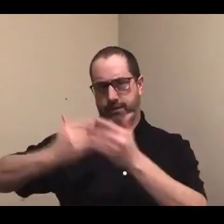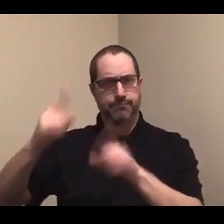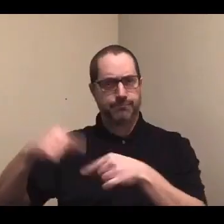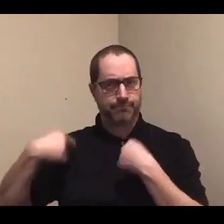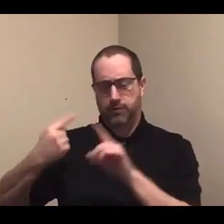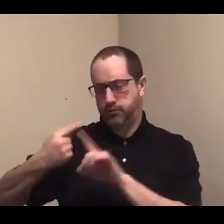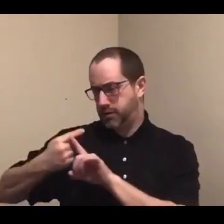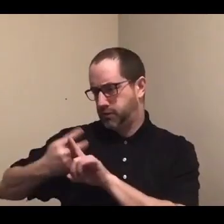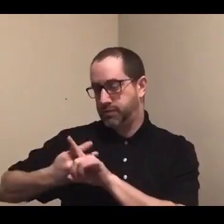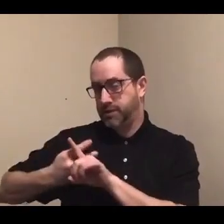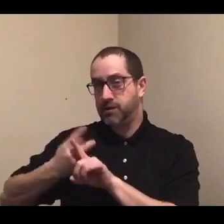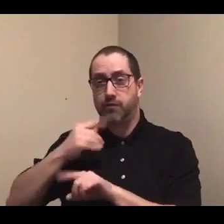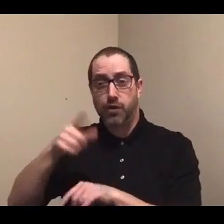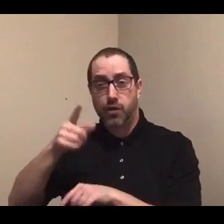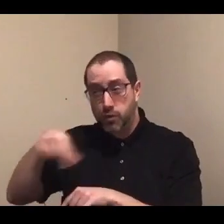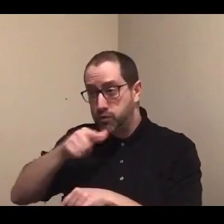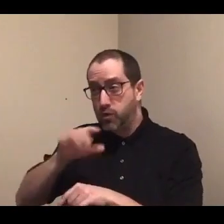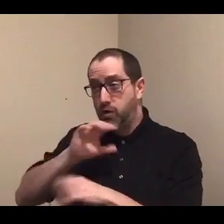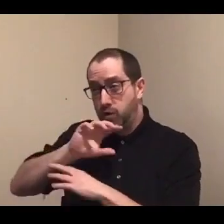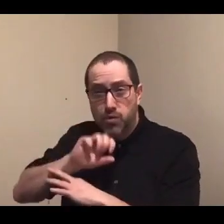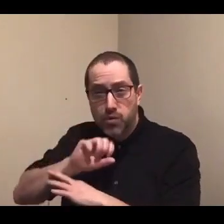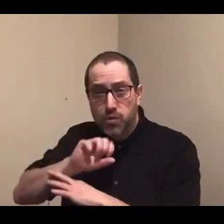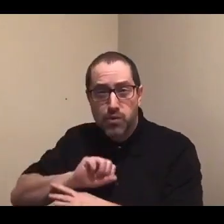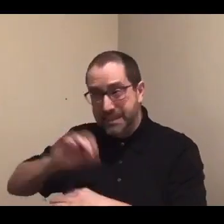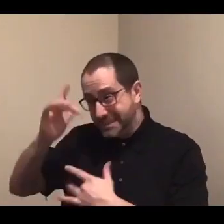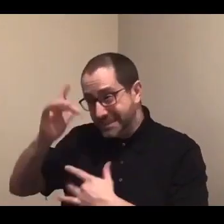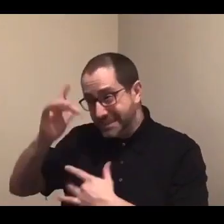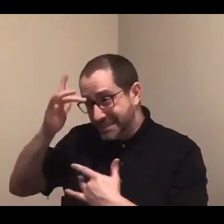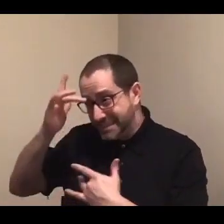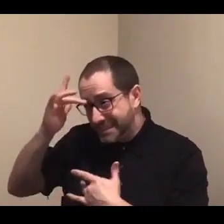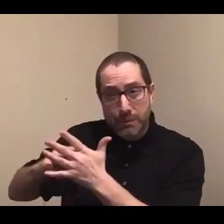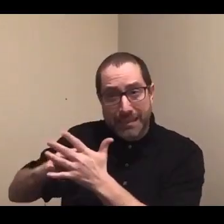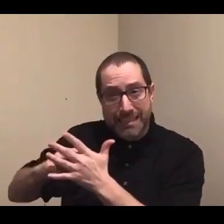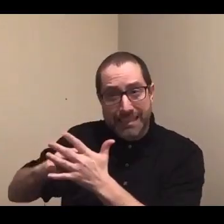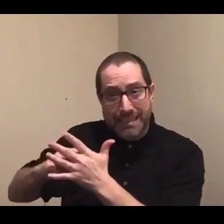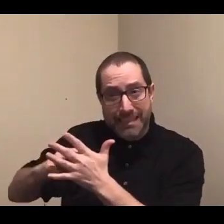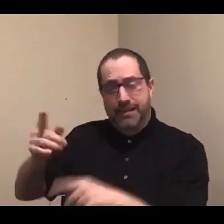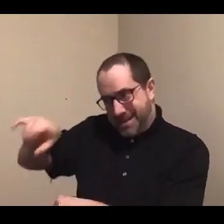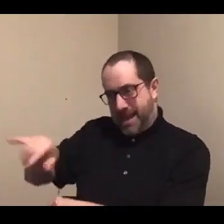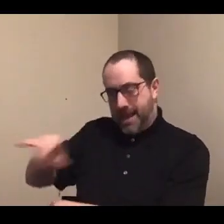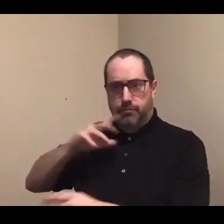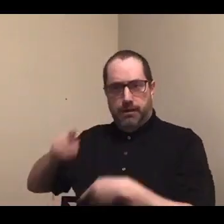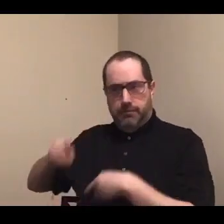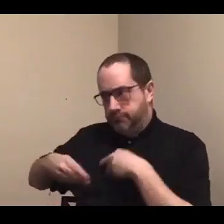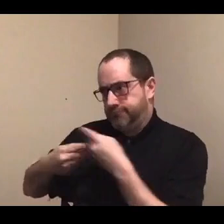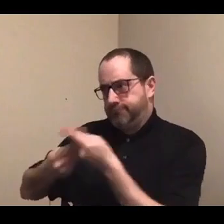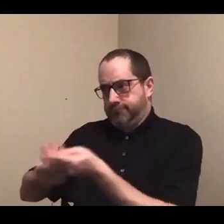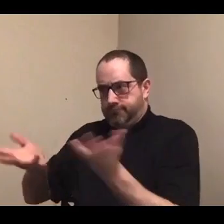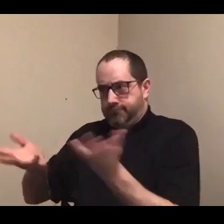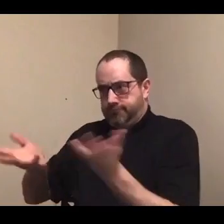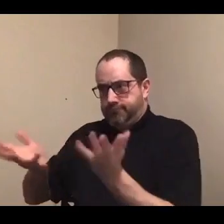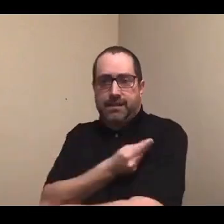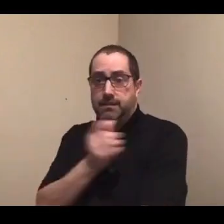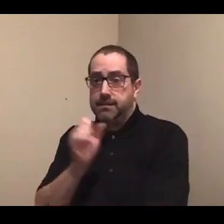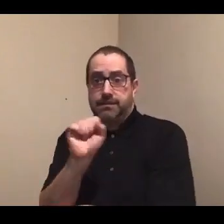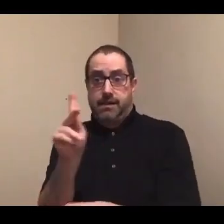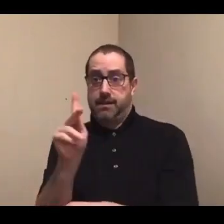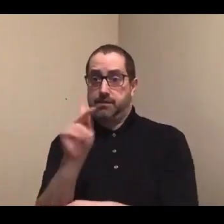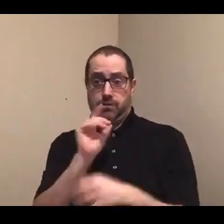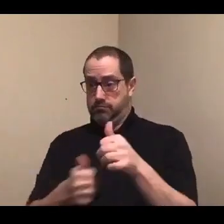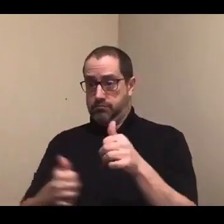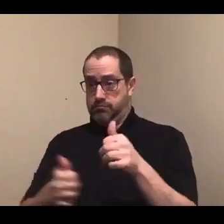most vulnerable and at-risk populations. Speed matters. Saskatchewan has led the charge across the country in terms of